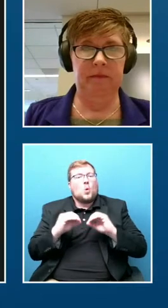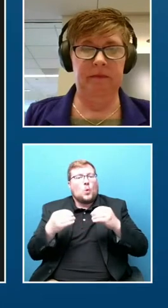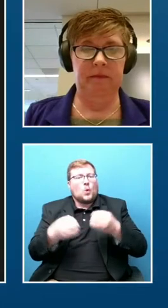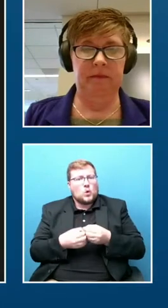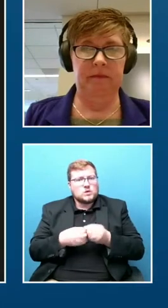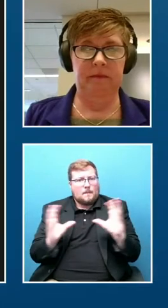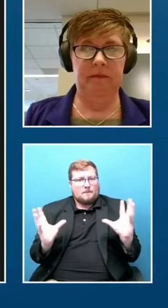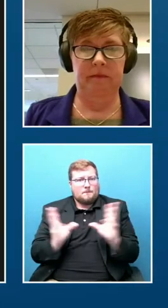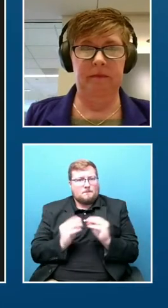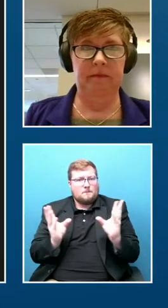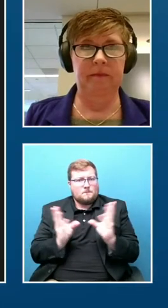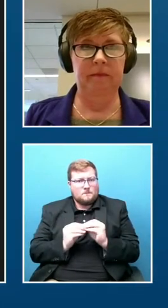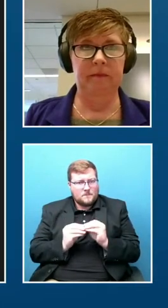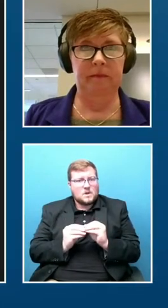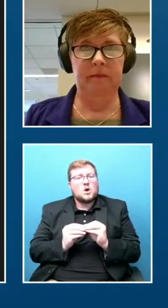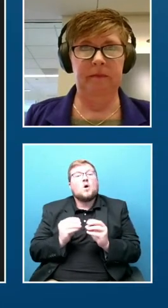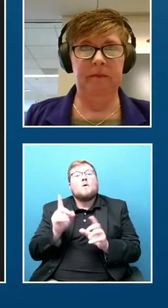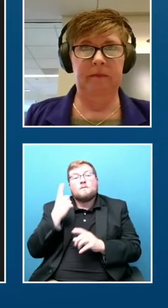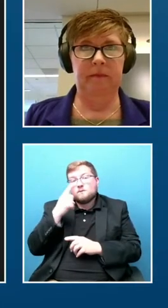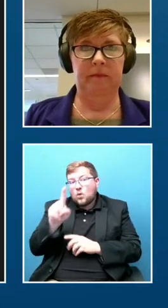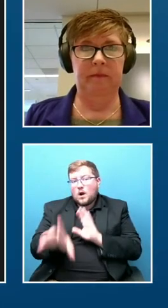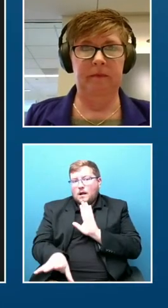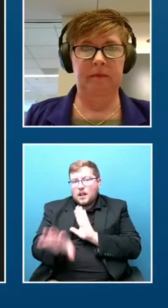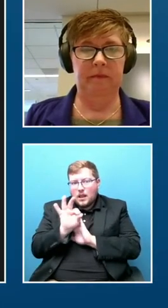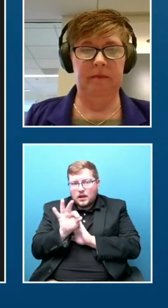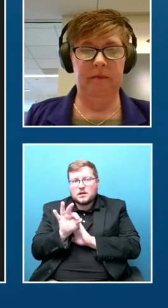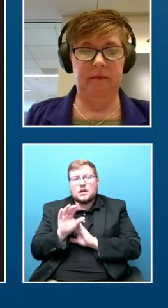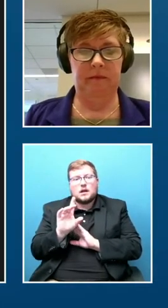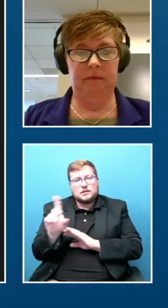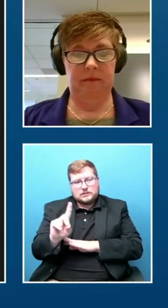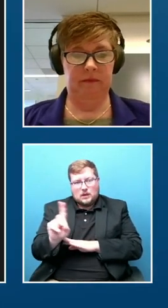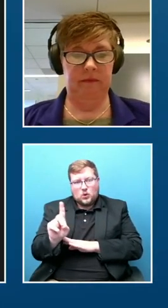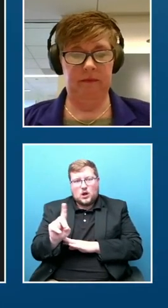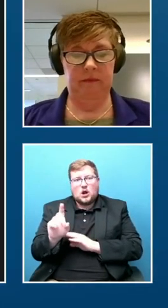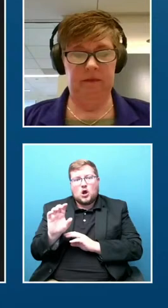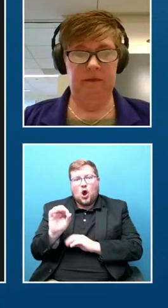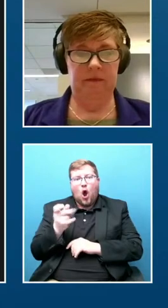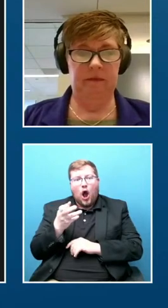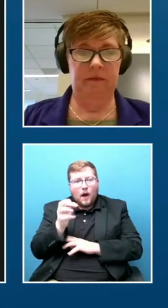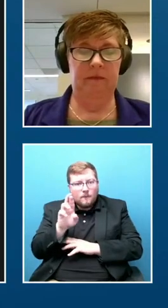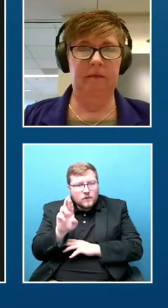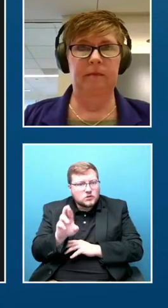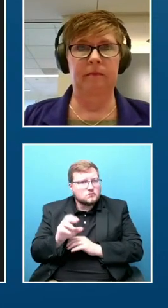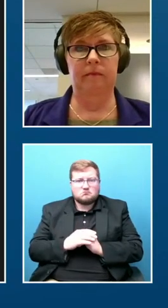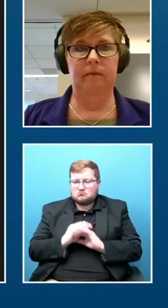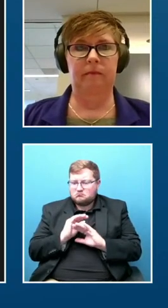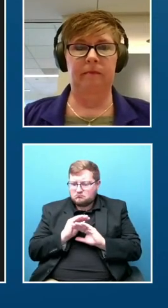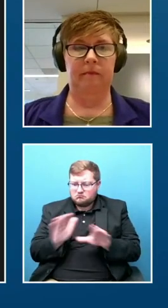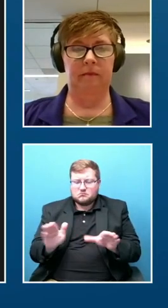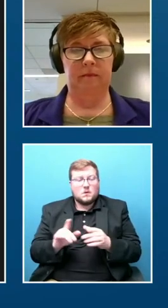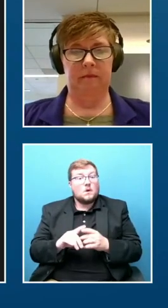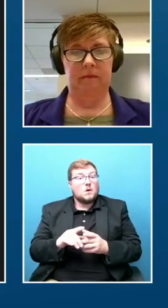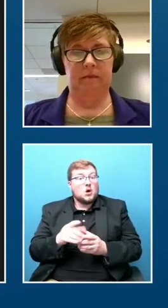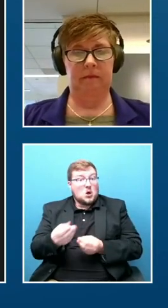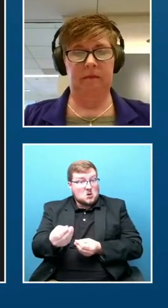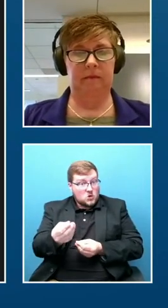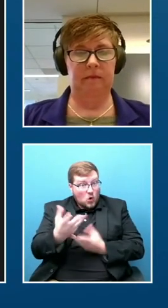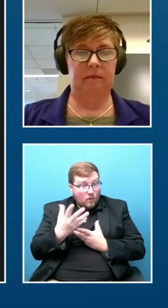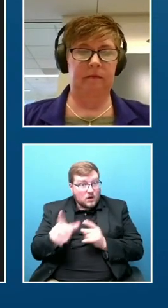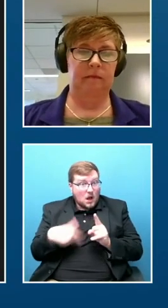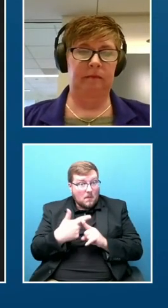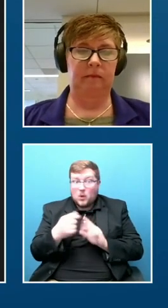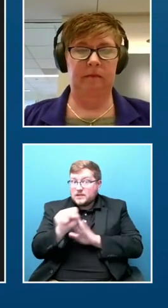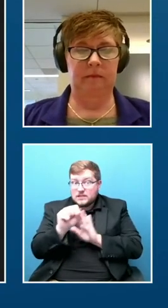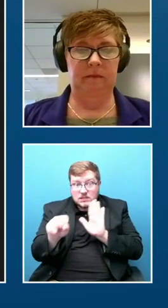organizational meeting to elect party officers. I never received any notice of state party